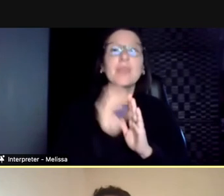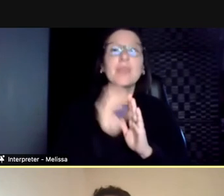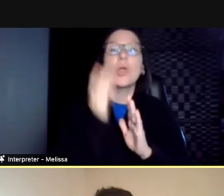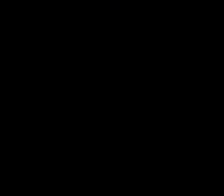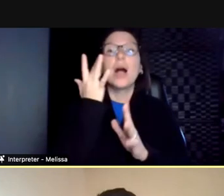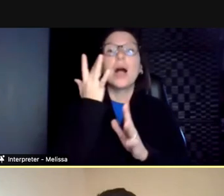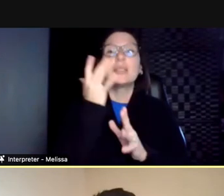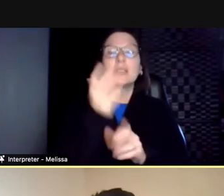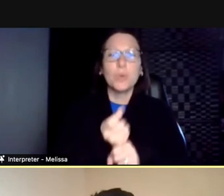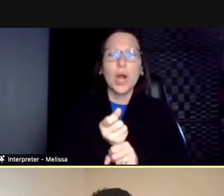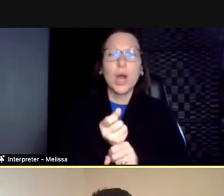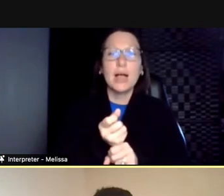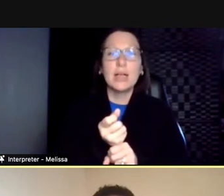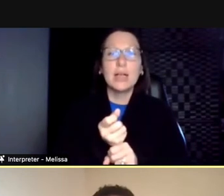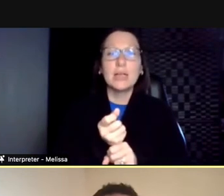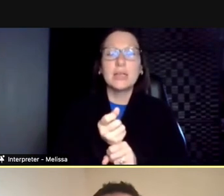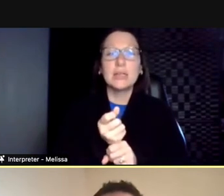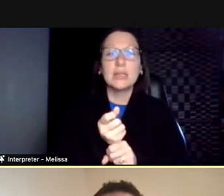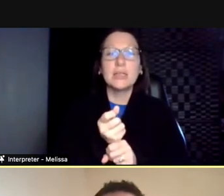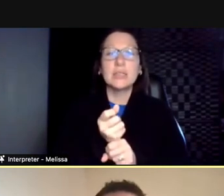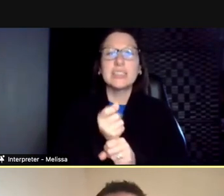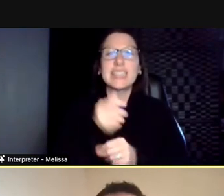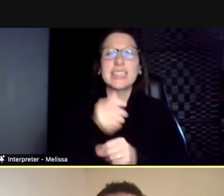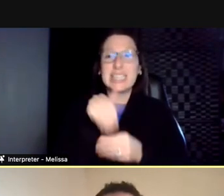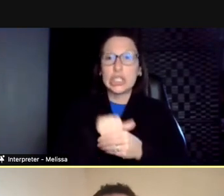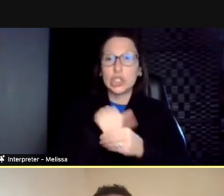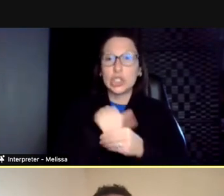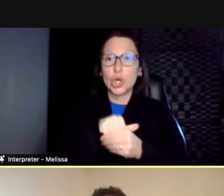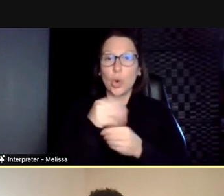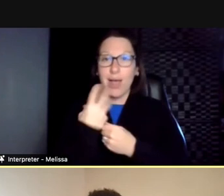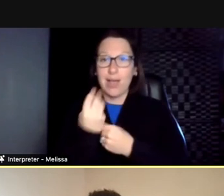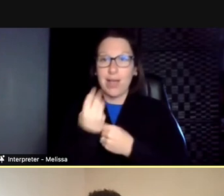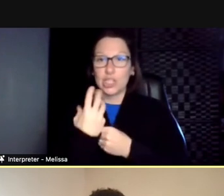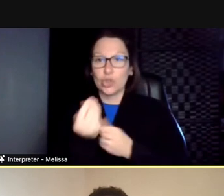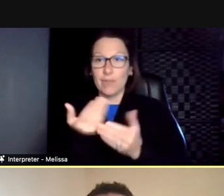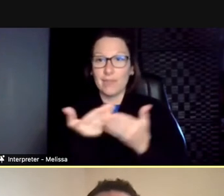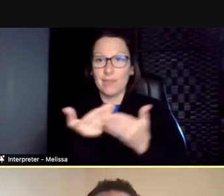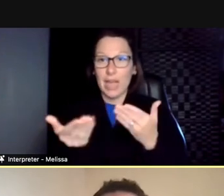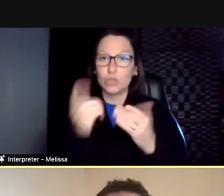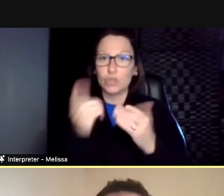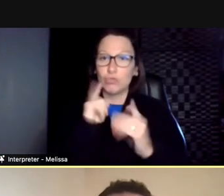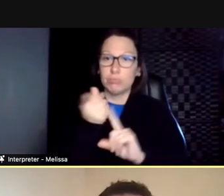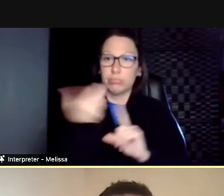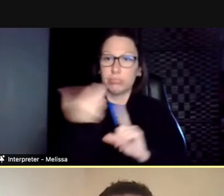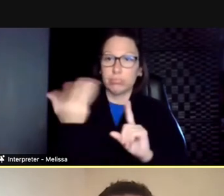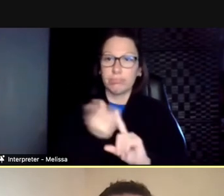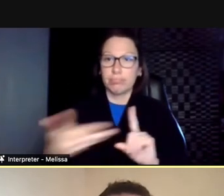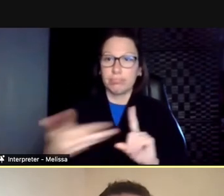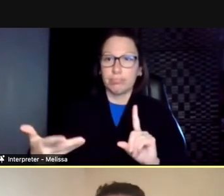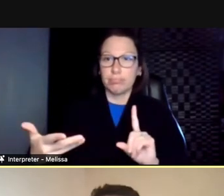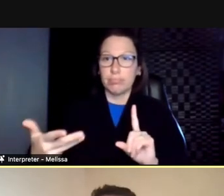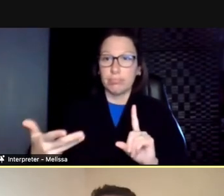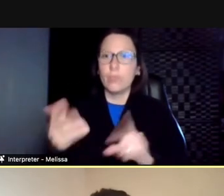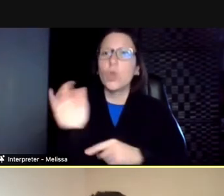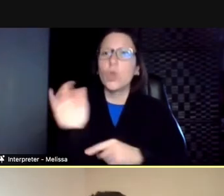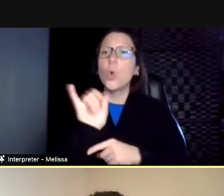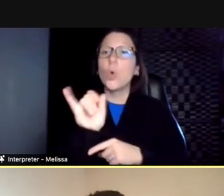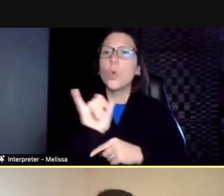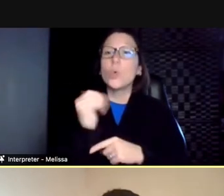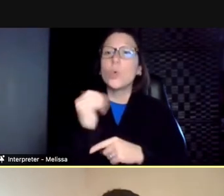summarizes these internal and external factors. It kind of expands on that. And it also has this good kind of